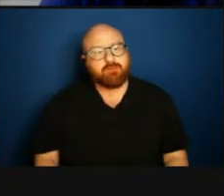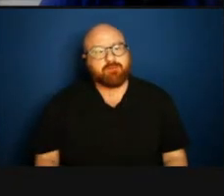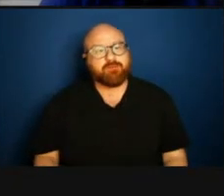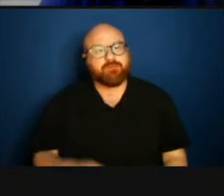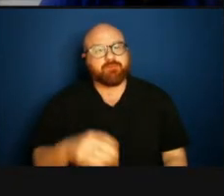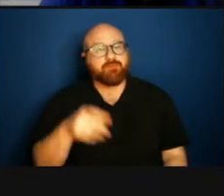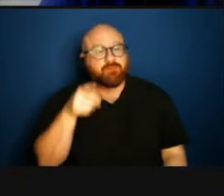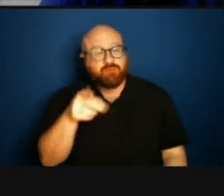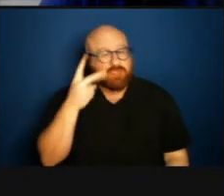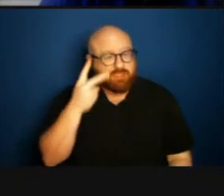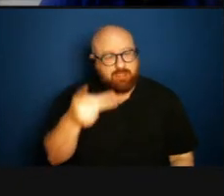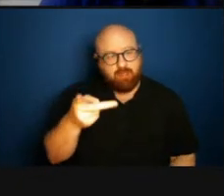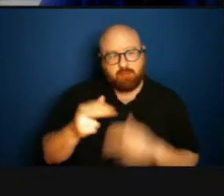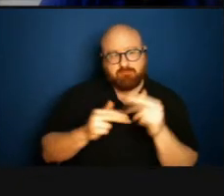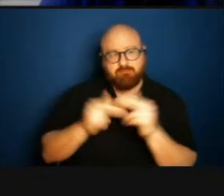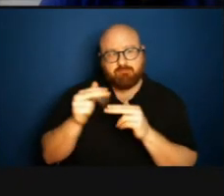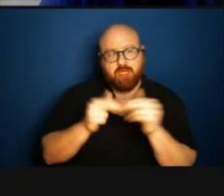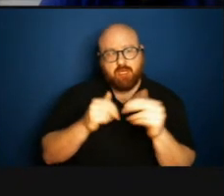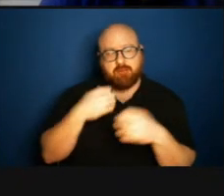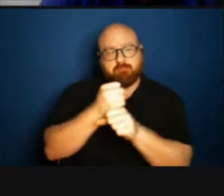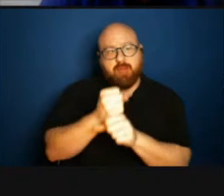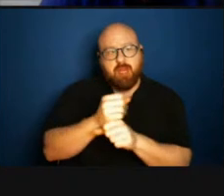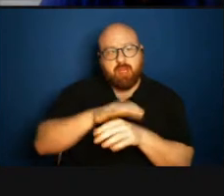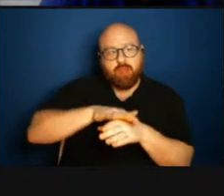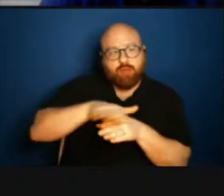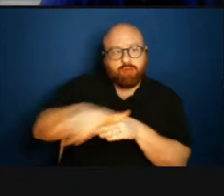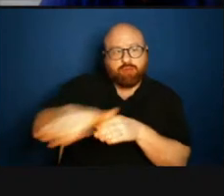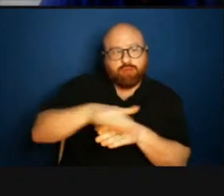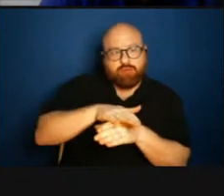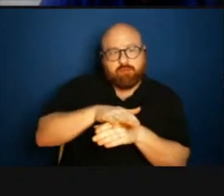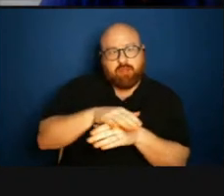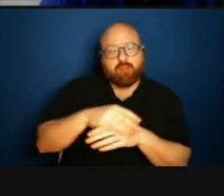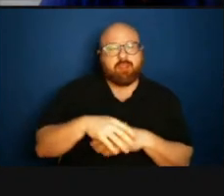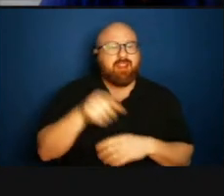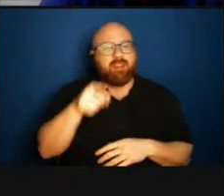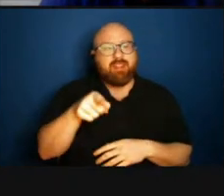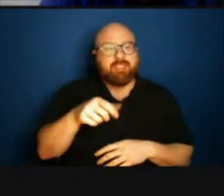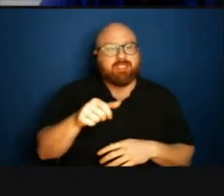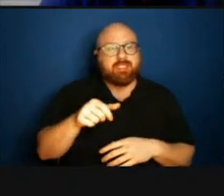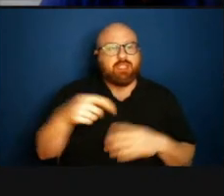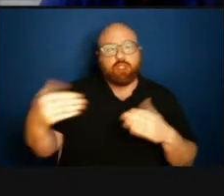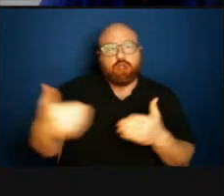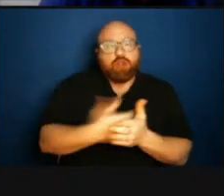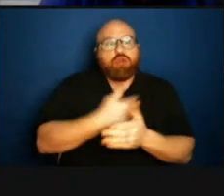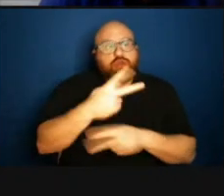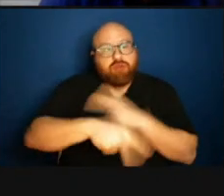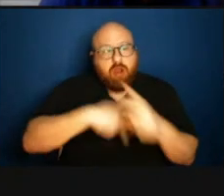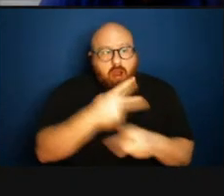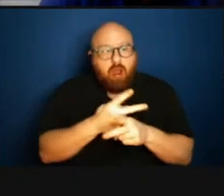create a surface that's unlike anything before. It's called Macadamized Road.